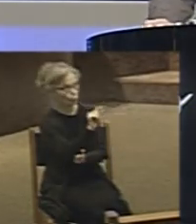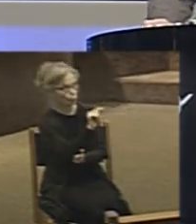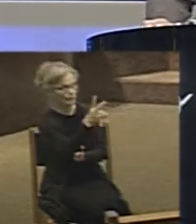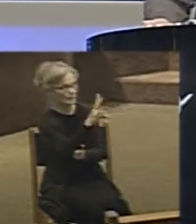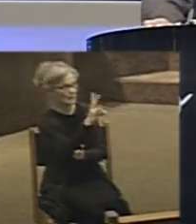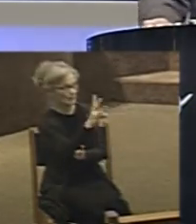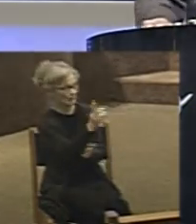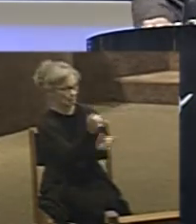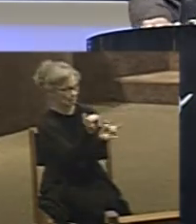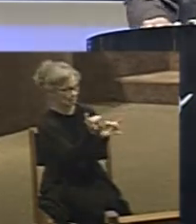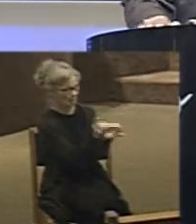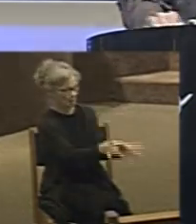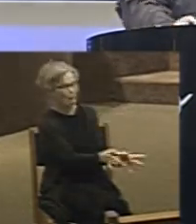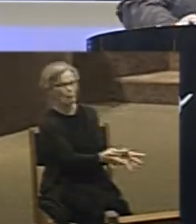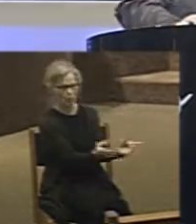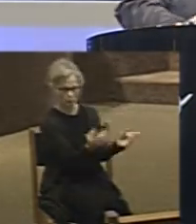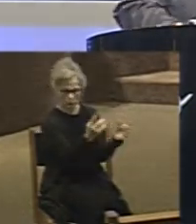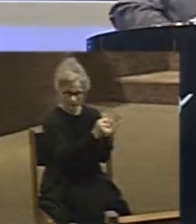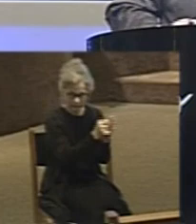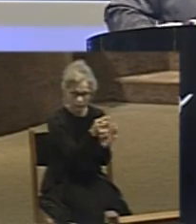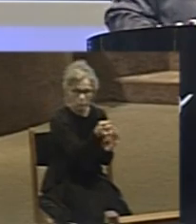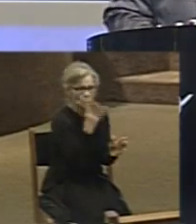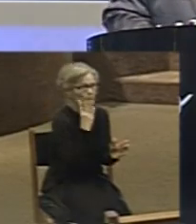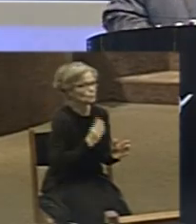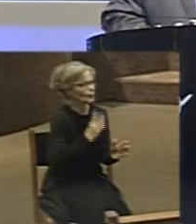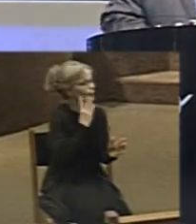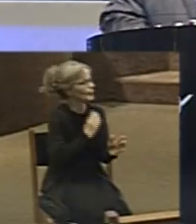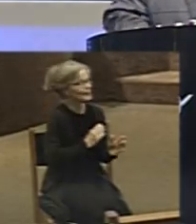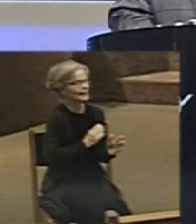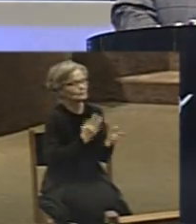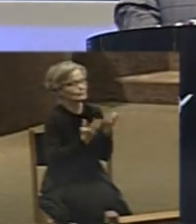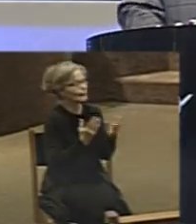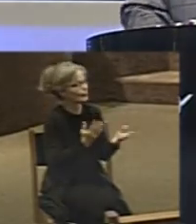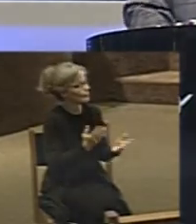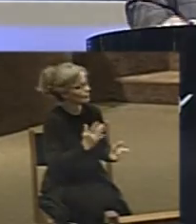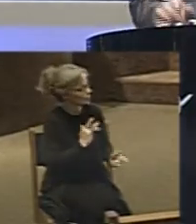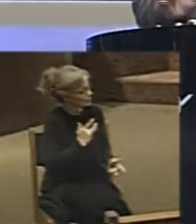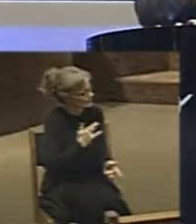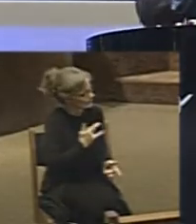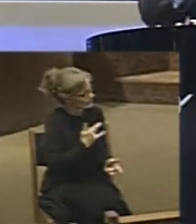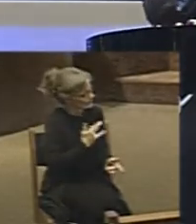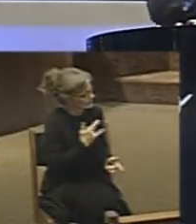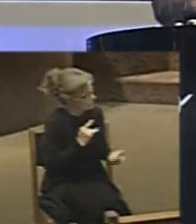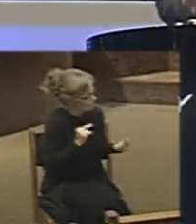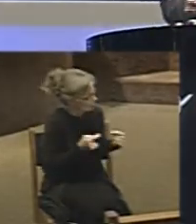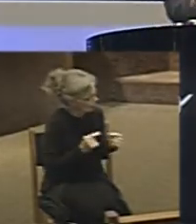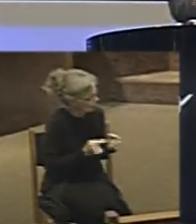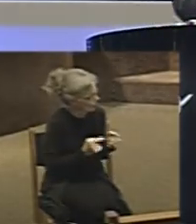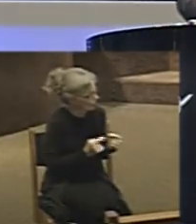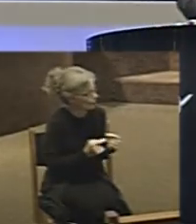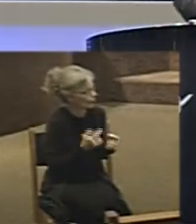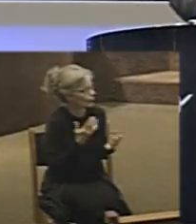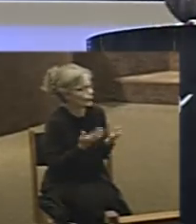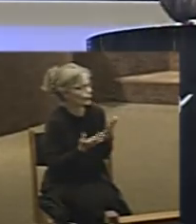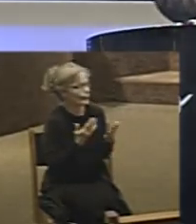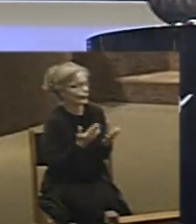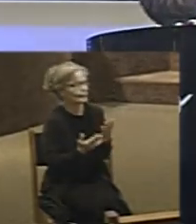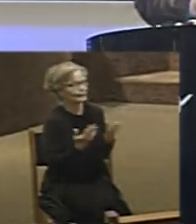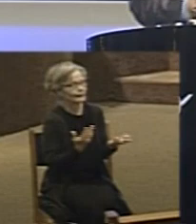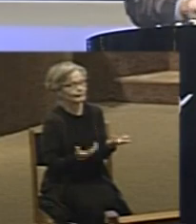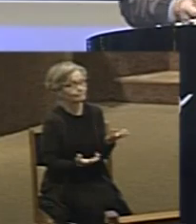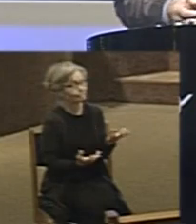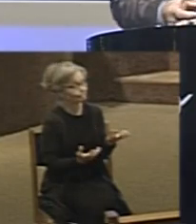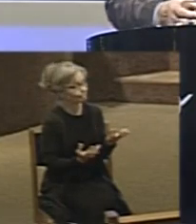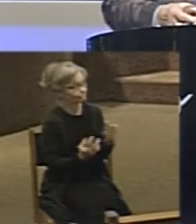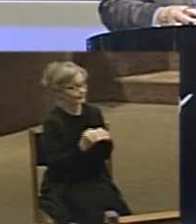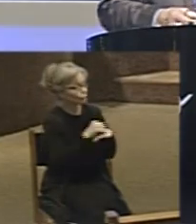we may have suffered, the bruises that we've borne, as citizens of a fallen